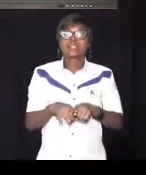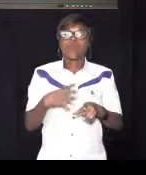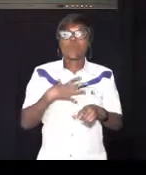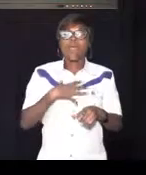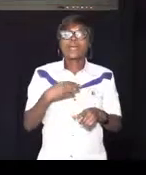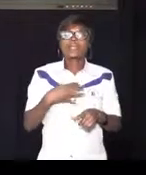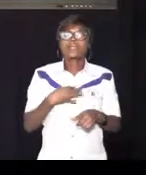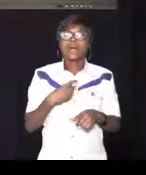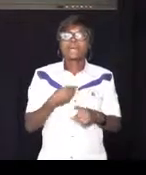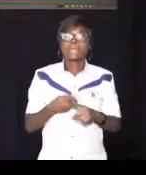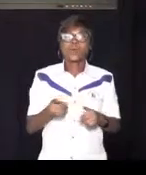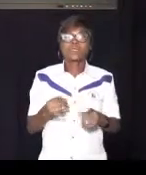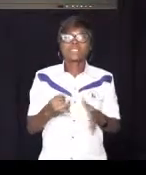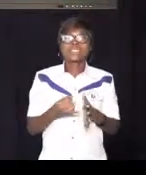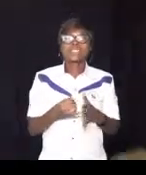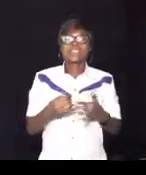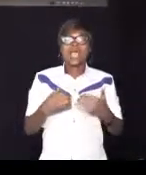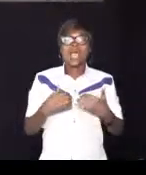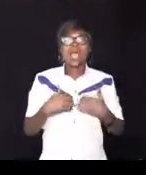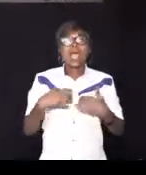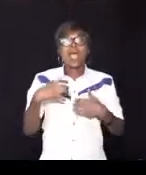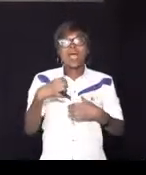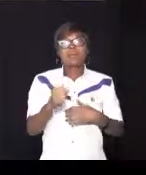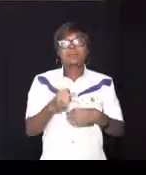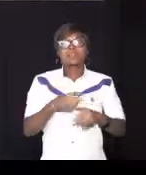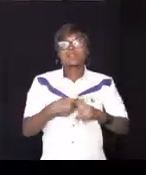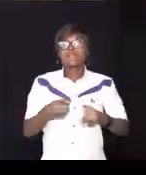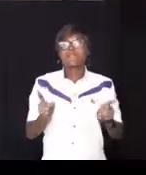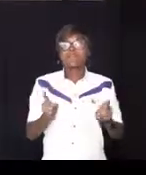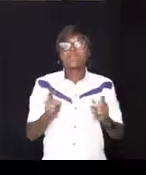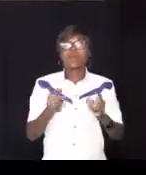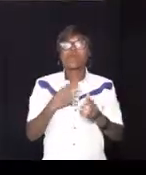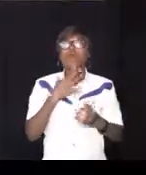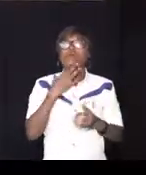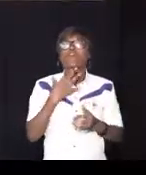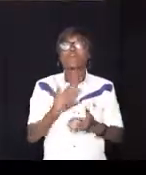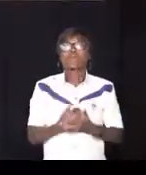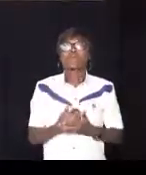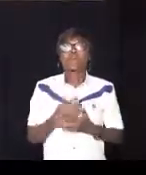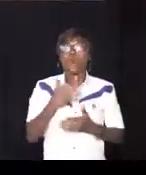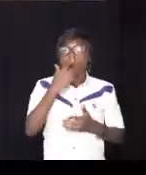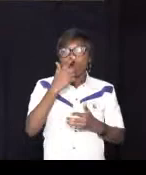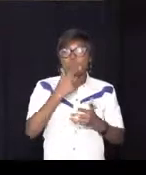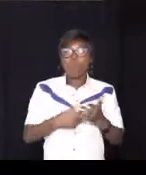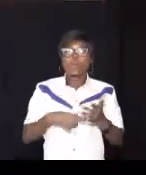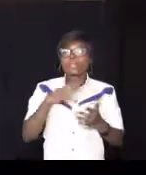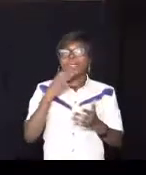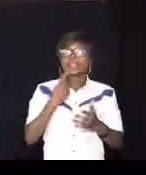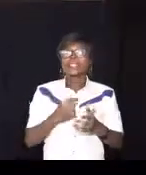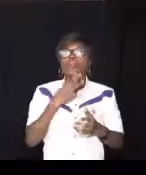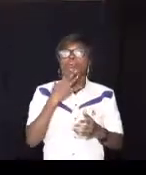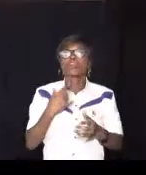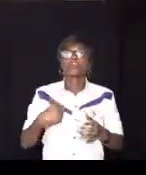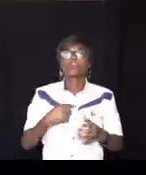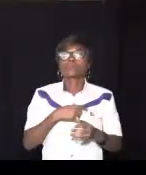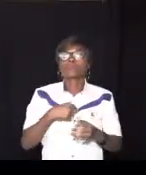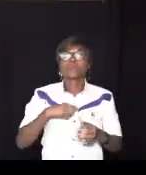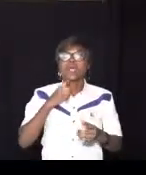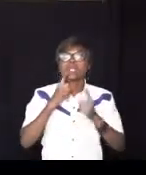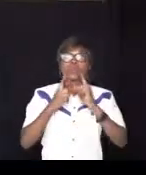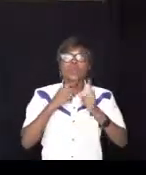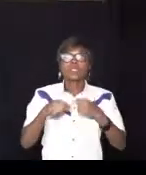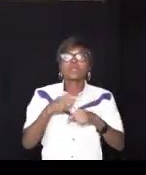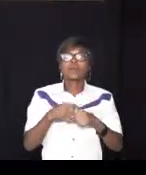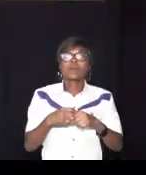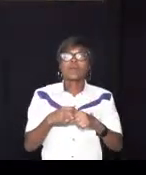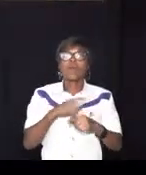it appears as white, but it has different colors. So what are the colors we are talking about?